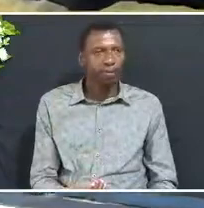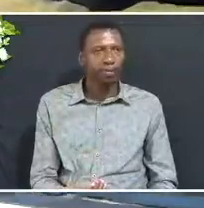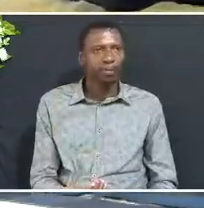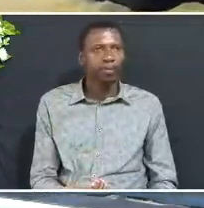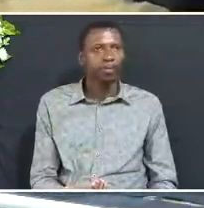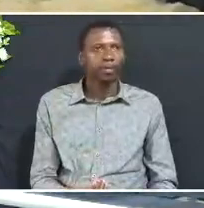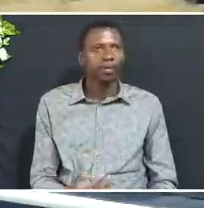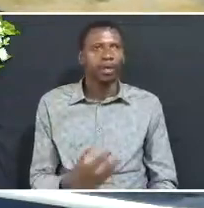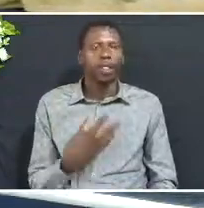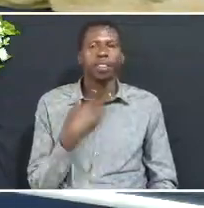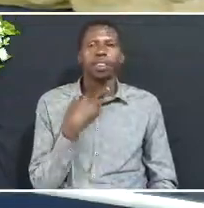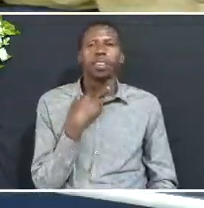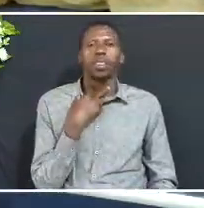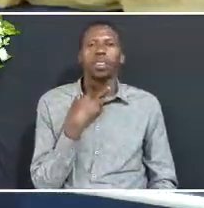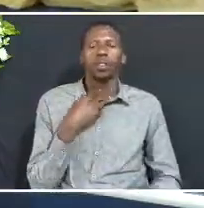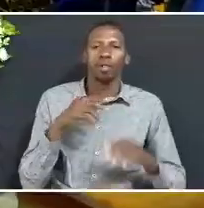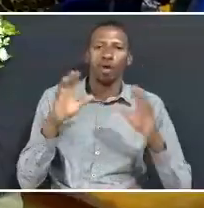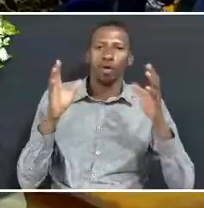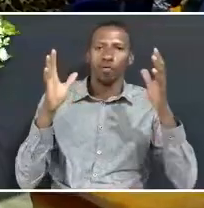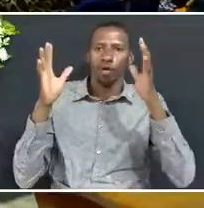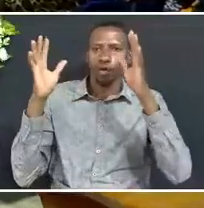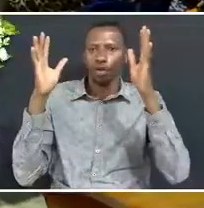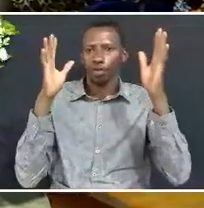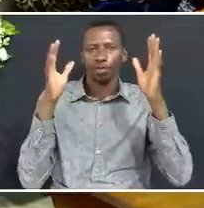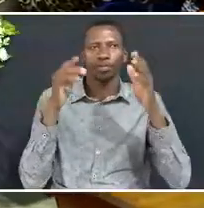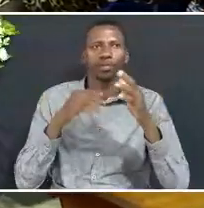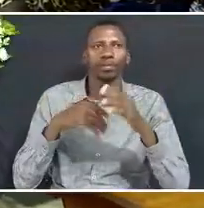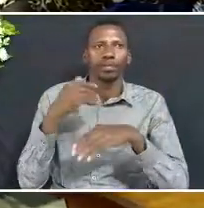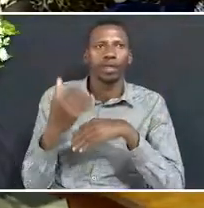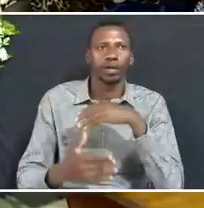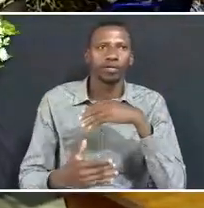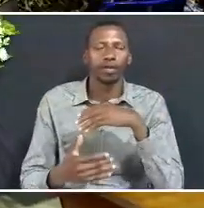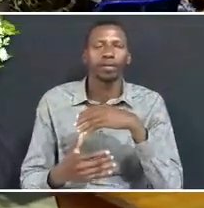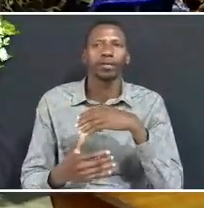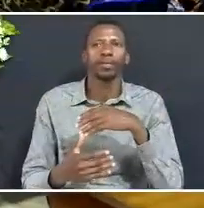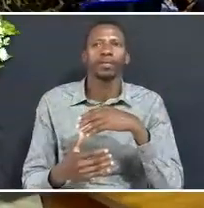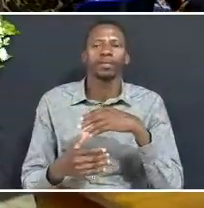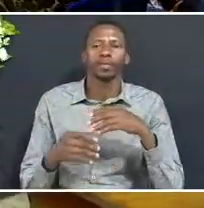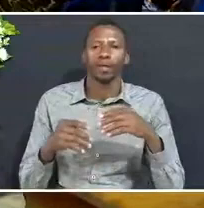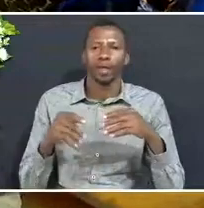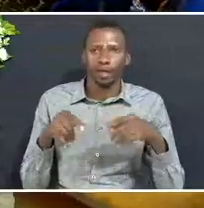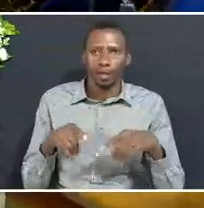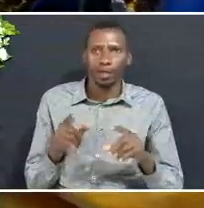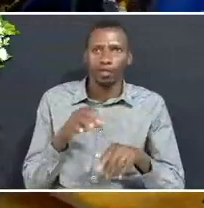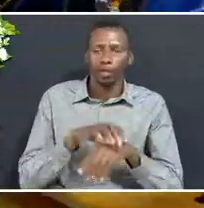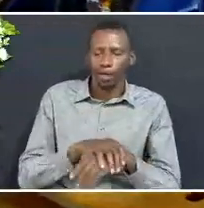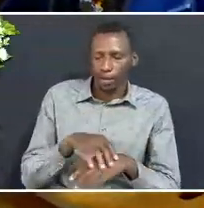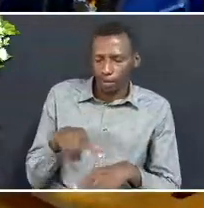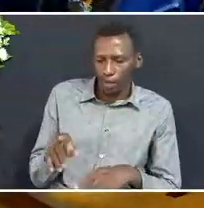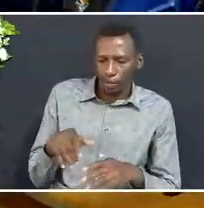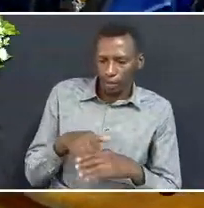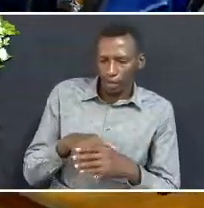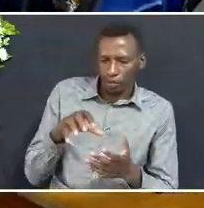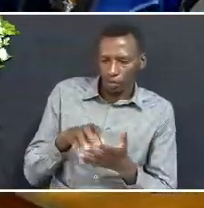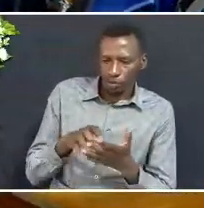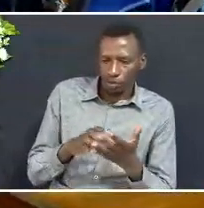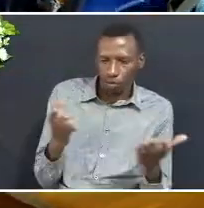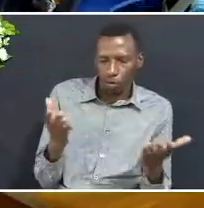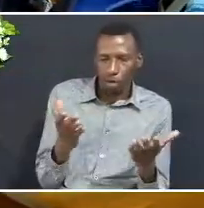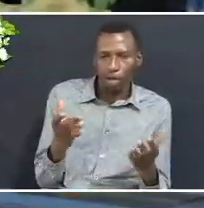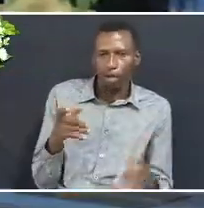struggling in the forest after being finding himself in a situation where he was